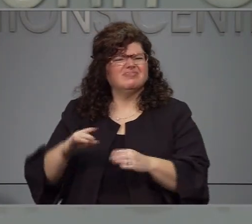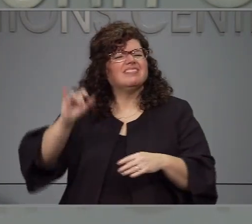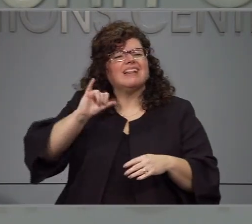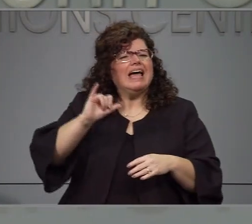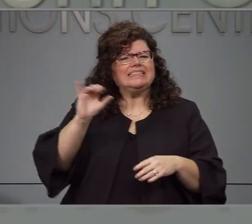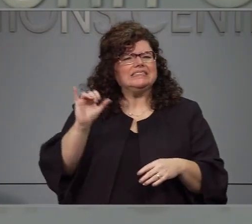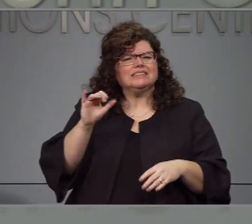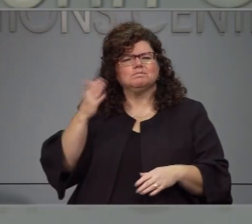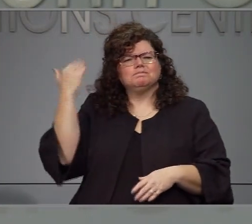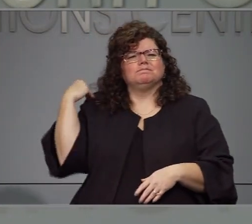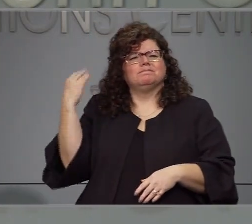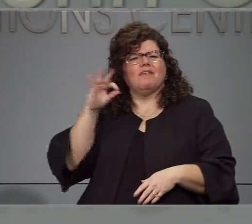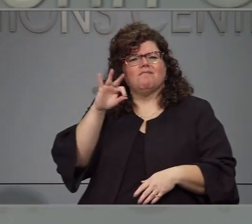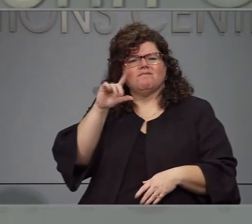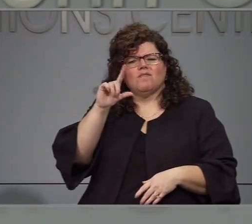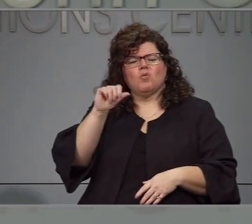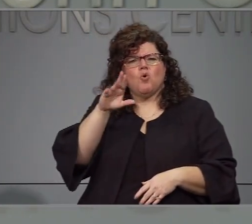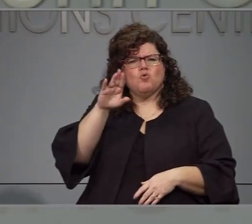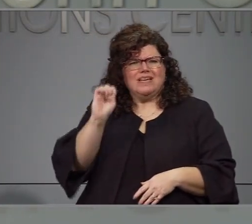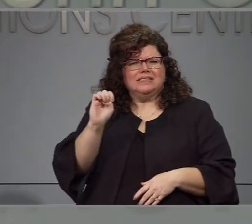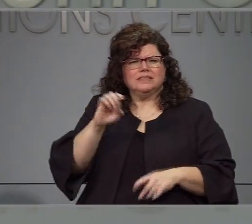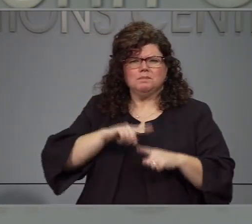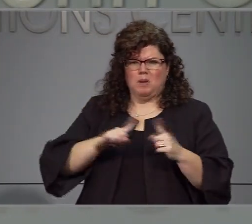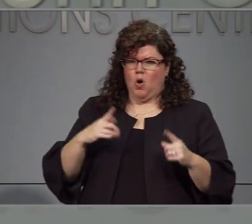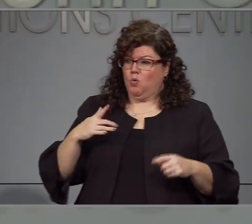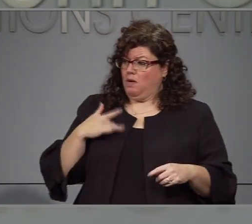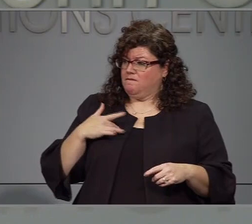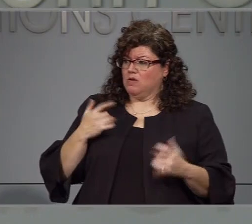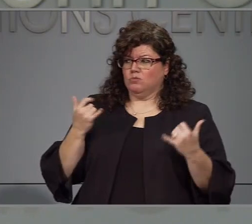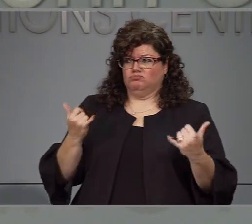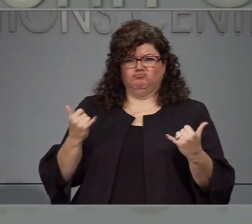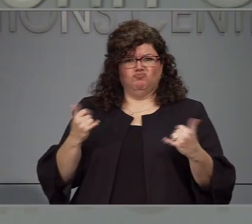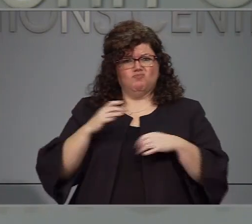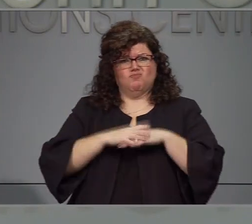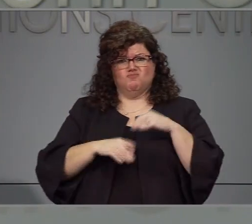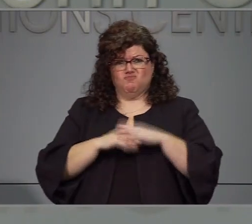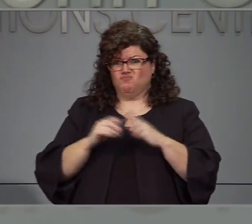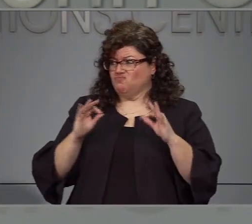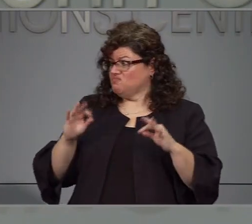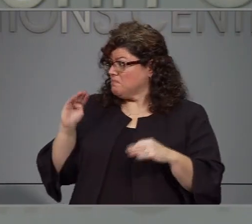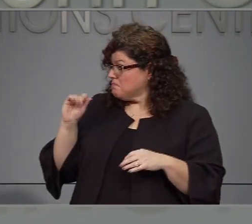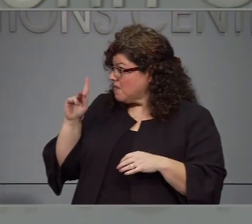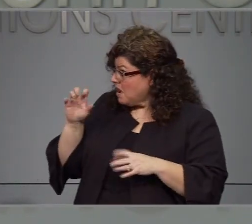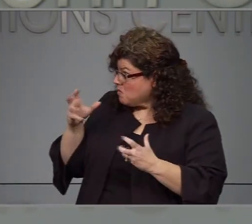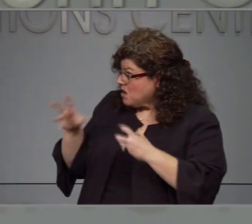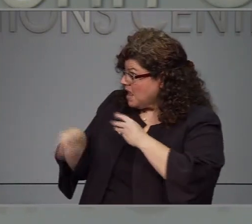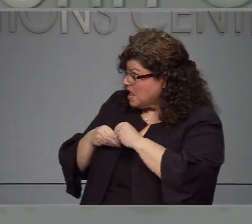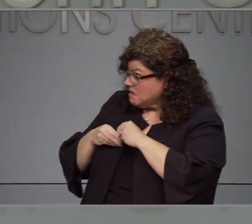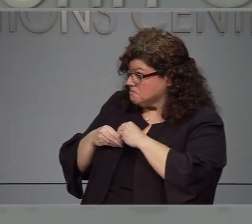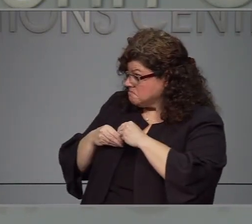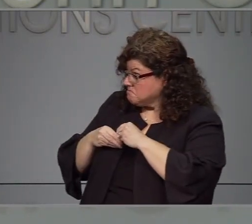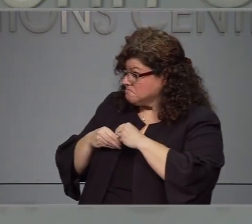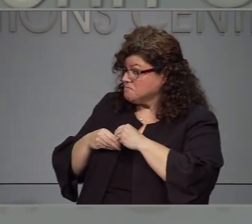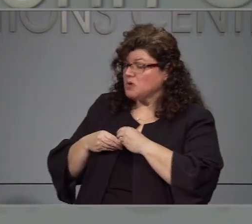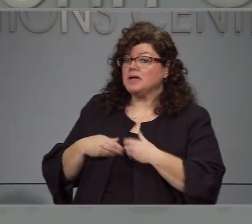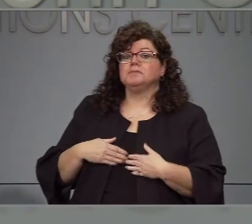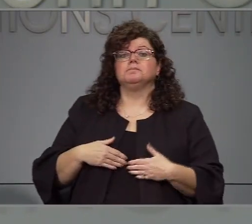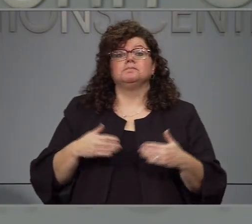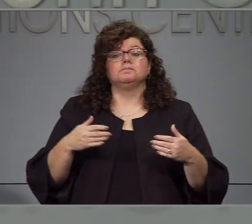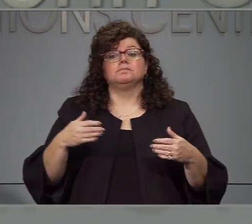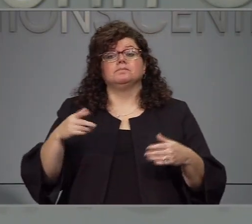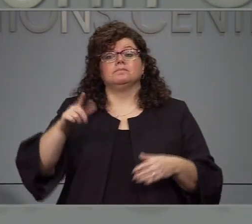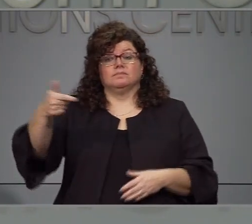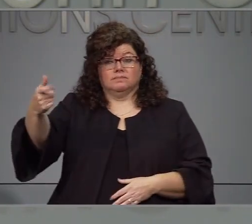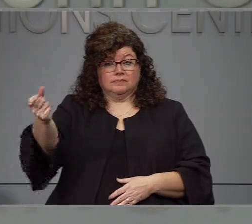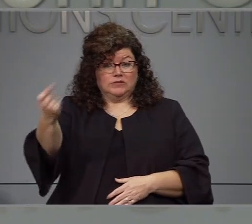with Florence, but we believe that we can handle it thus far. Mike, you got anything to add to that? Okay. Next question,